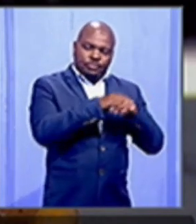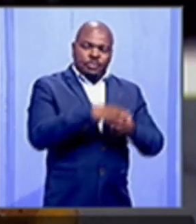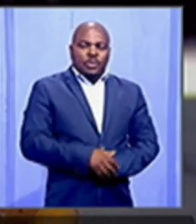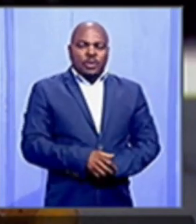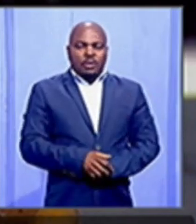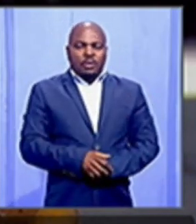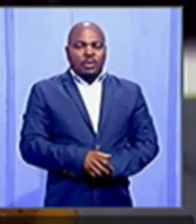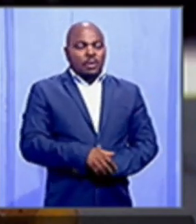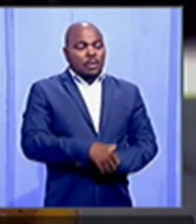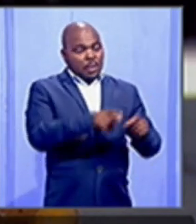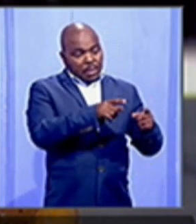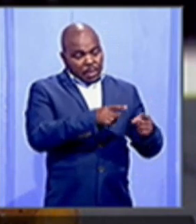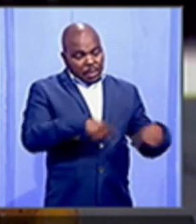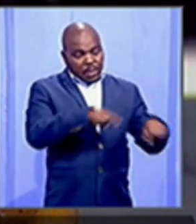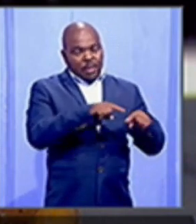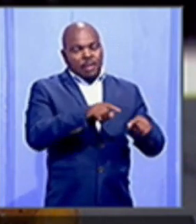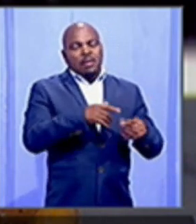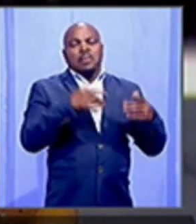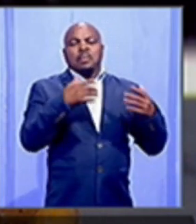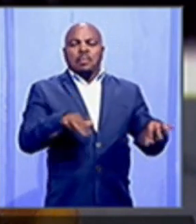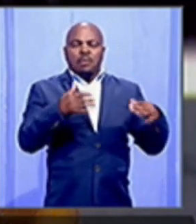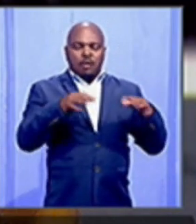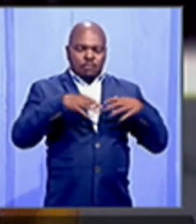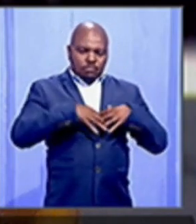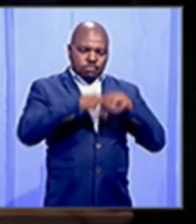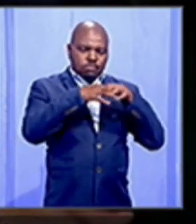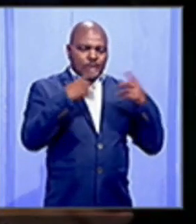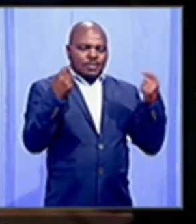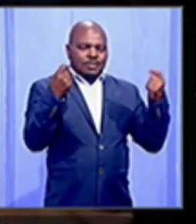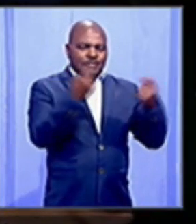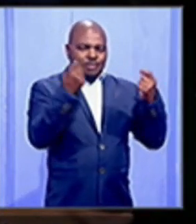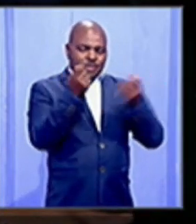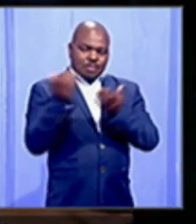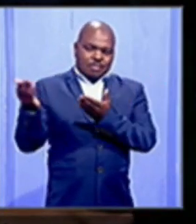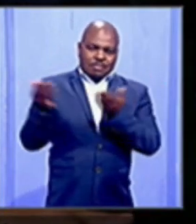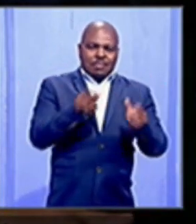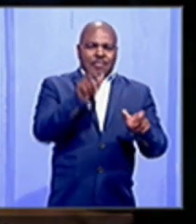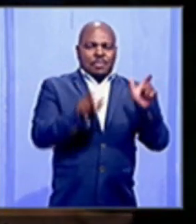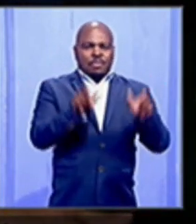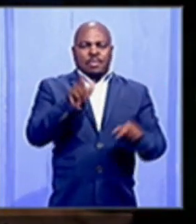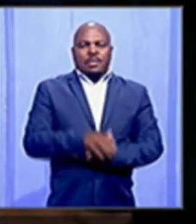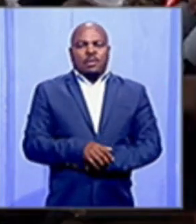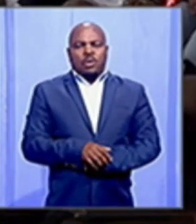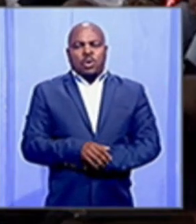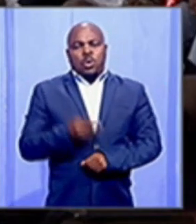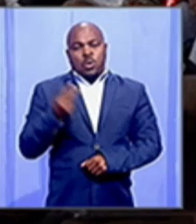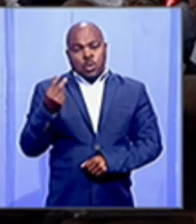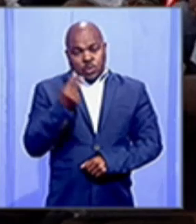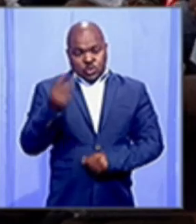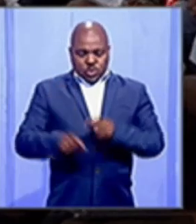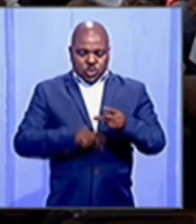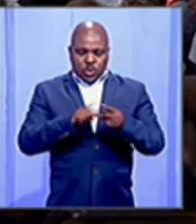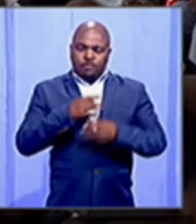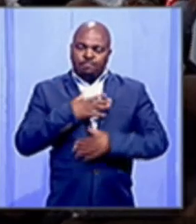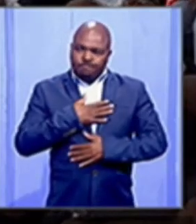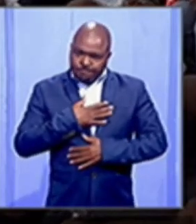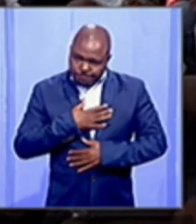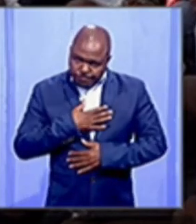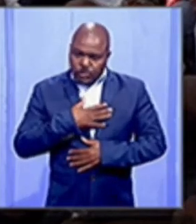this poignant event together. We are also extremely humbled to